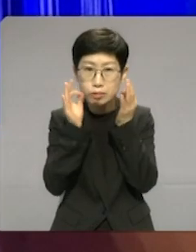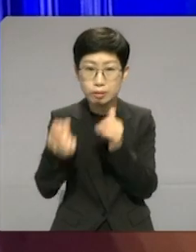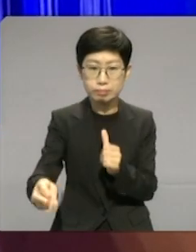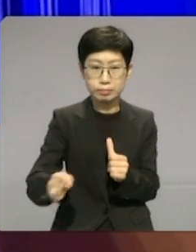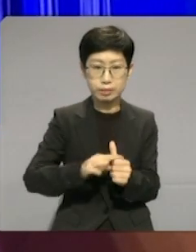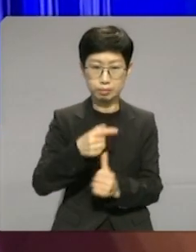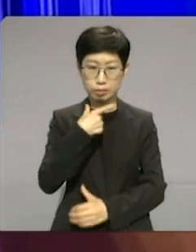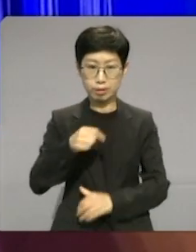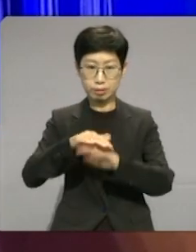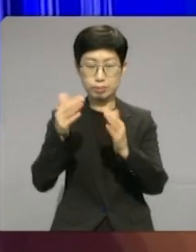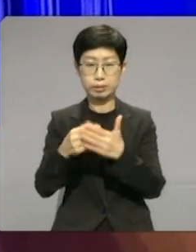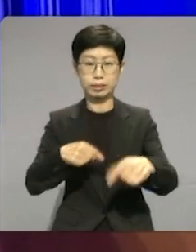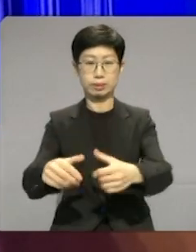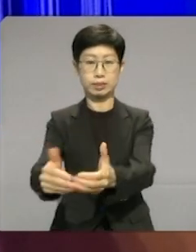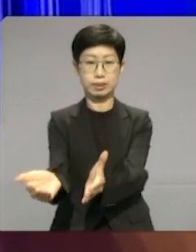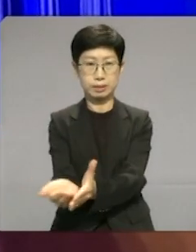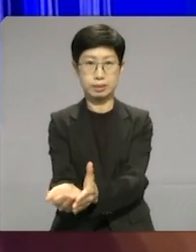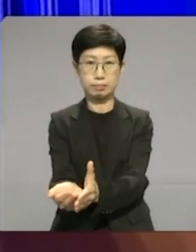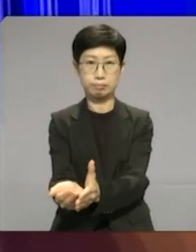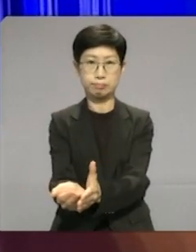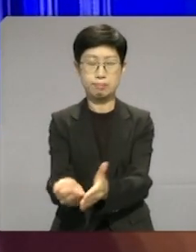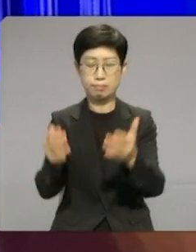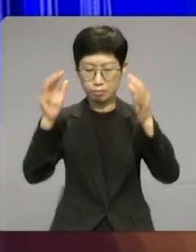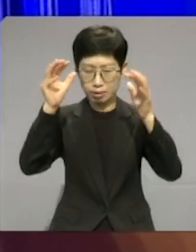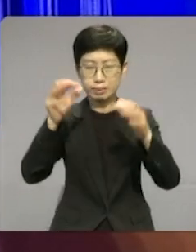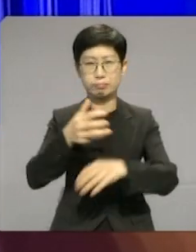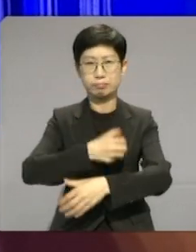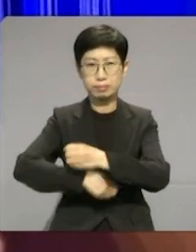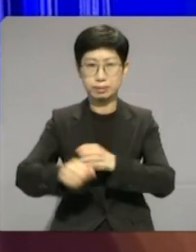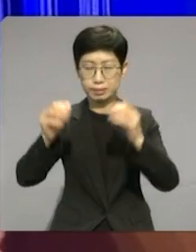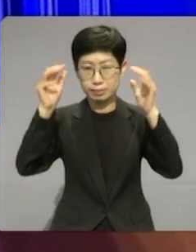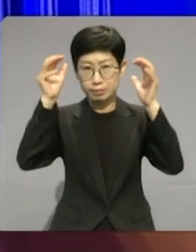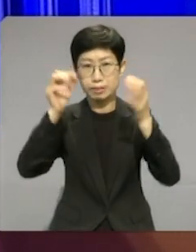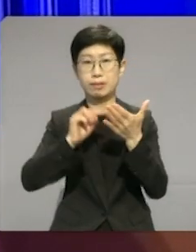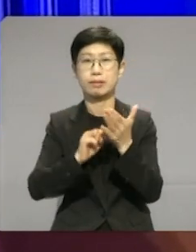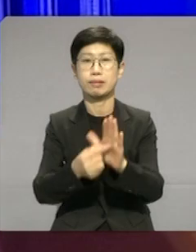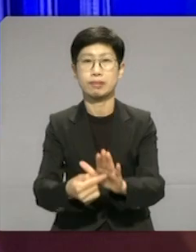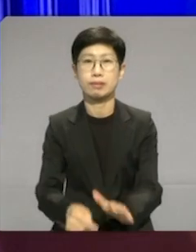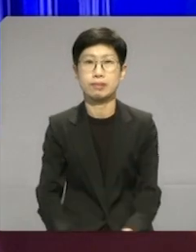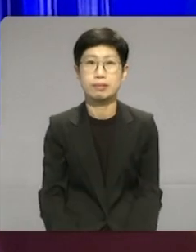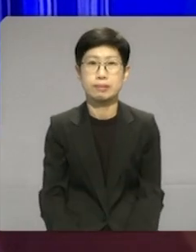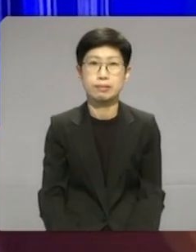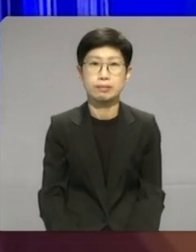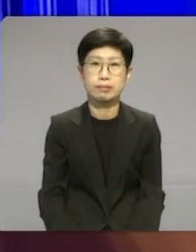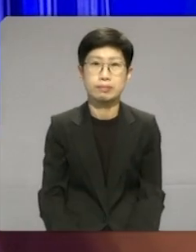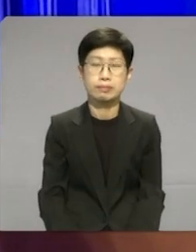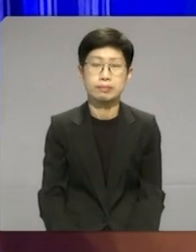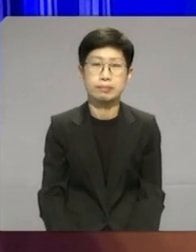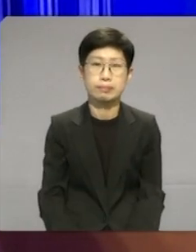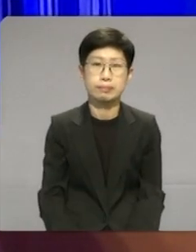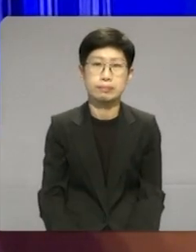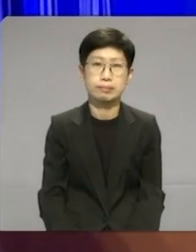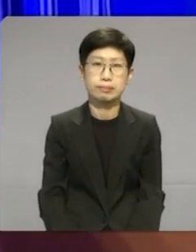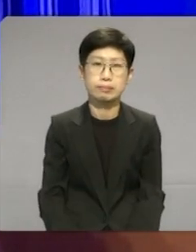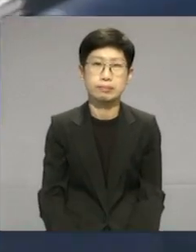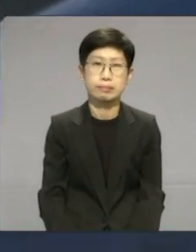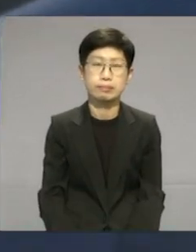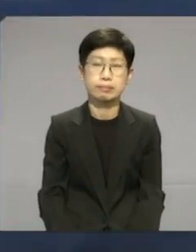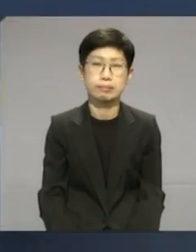Kräfte, die das wünschen und die sich in unsere politische und positive Reformbemühung einfügen wollen, herzlich